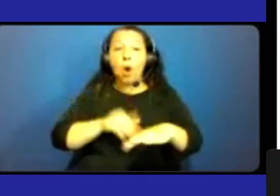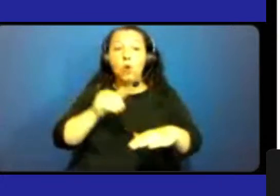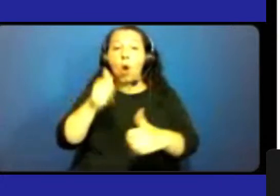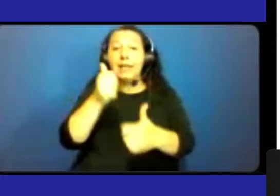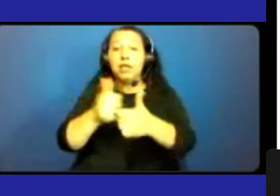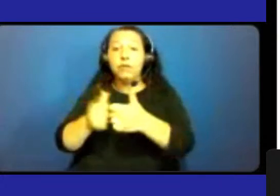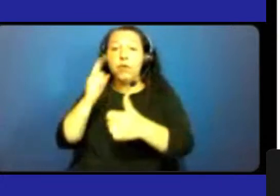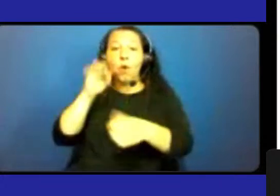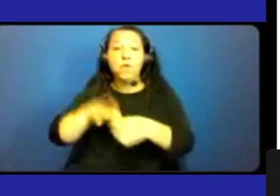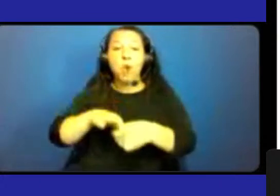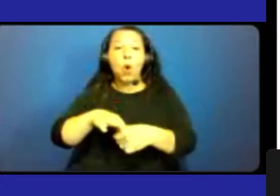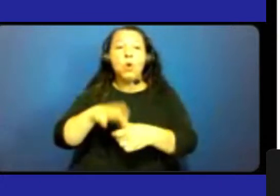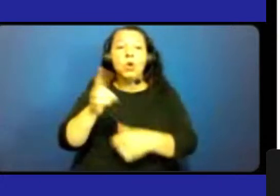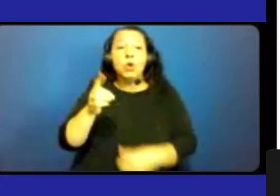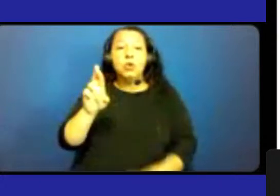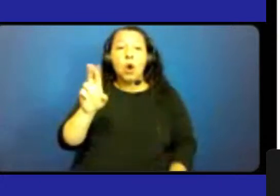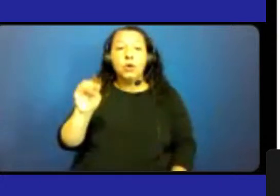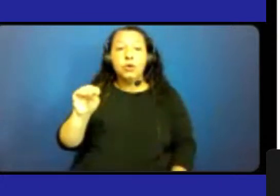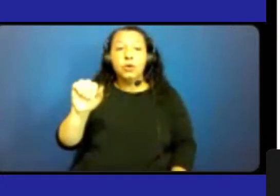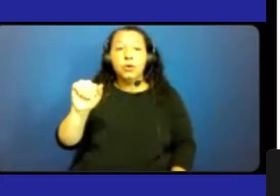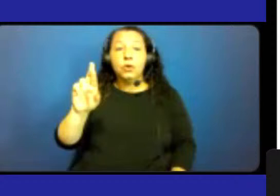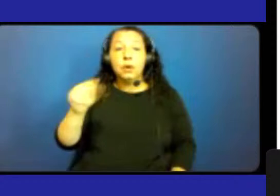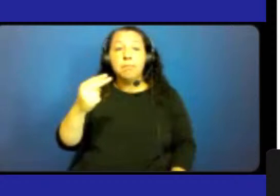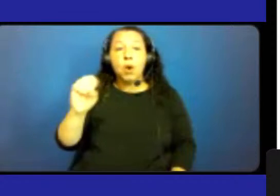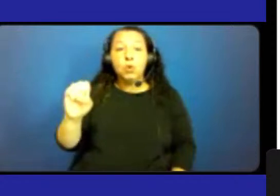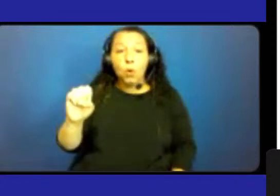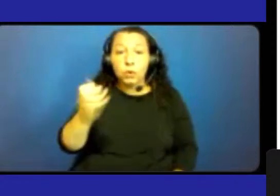vote. Dr. Martone?